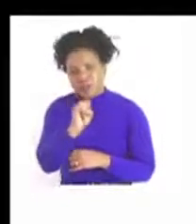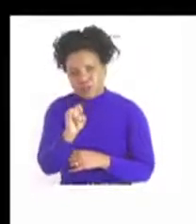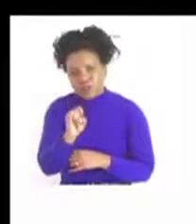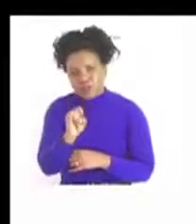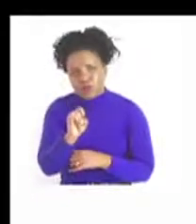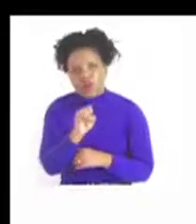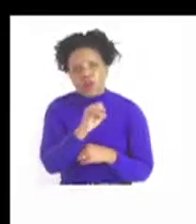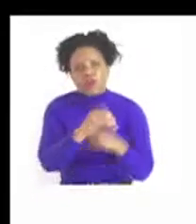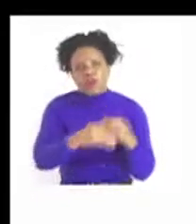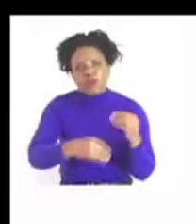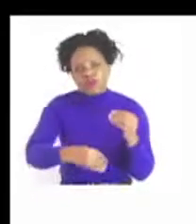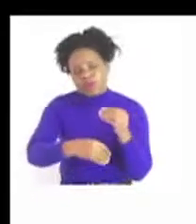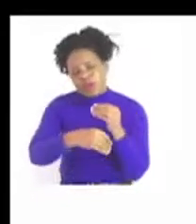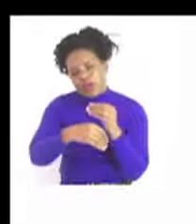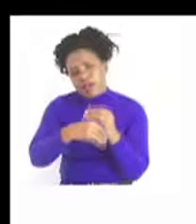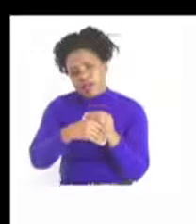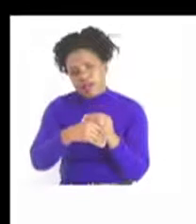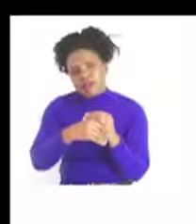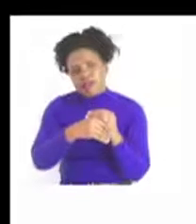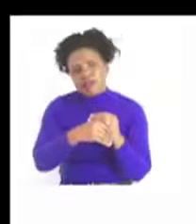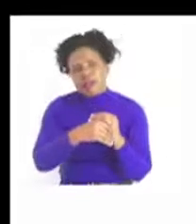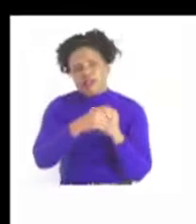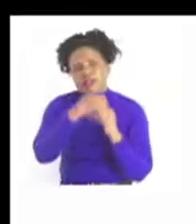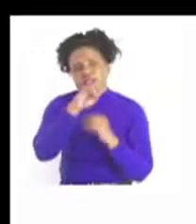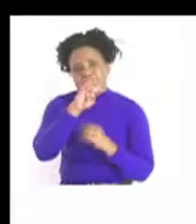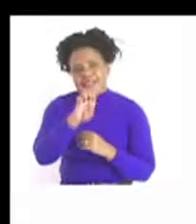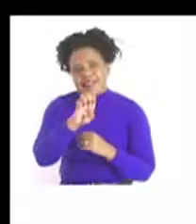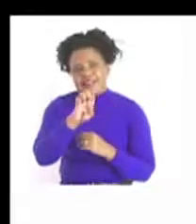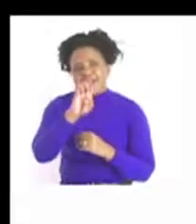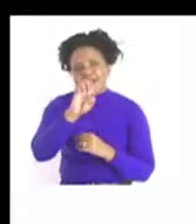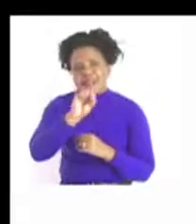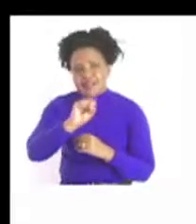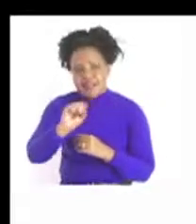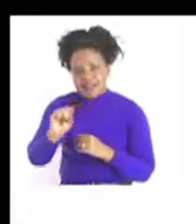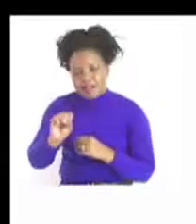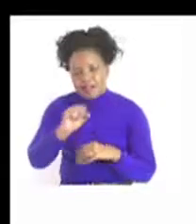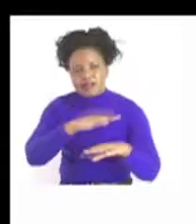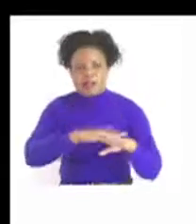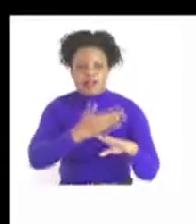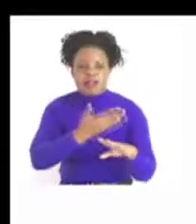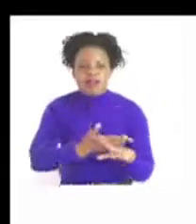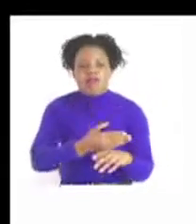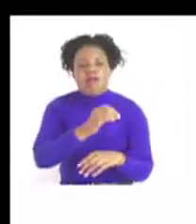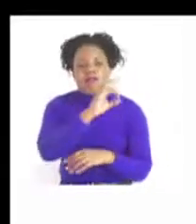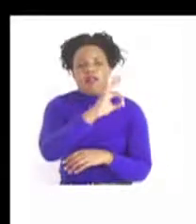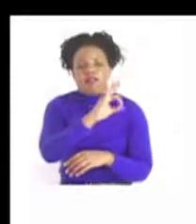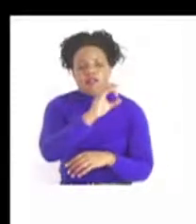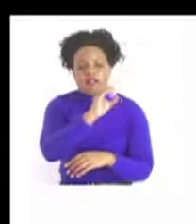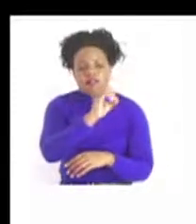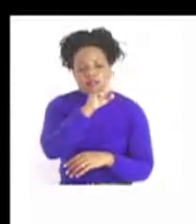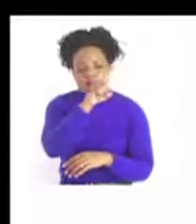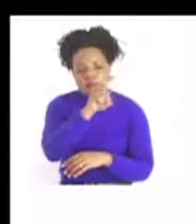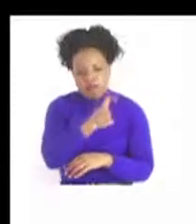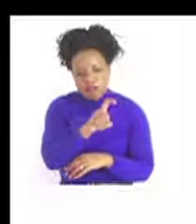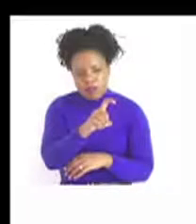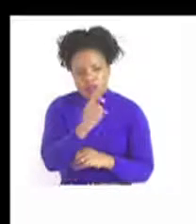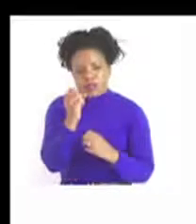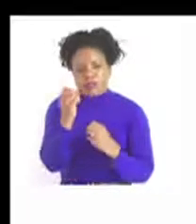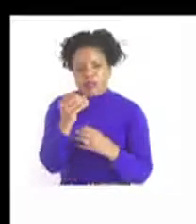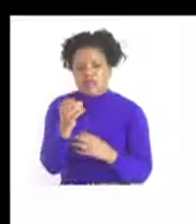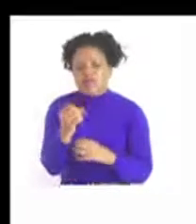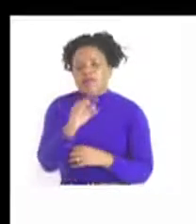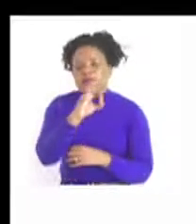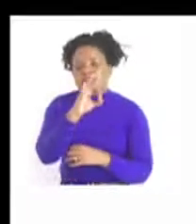example, fox, foxes, match, matches. 1 box, 2